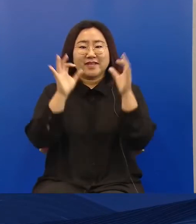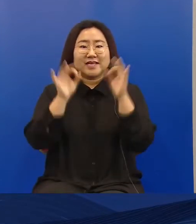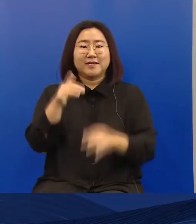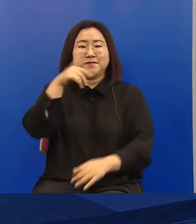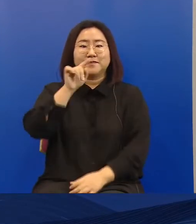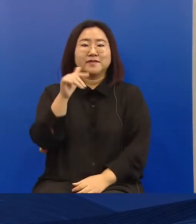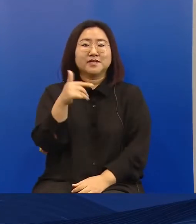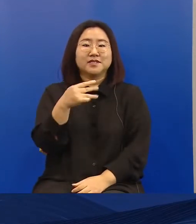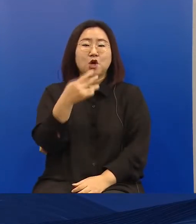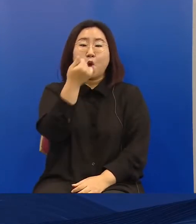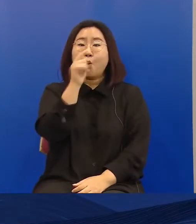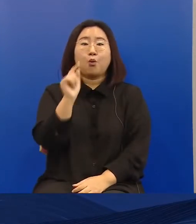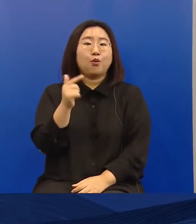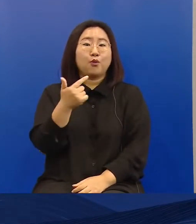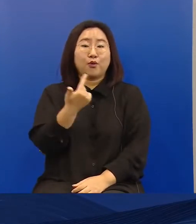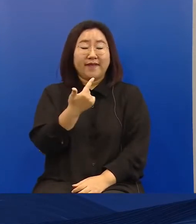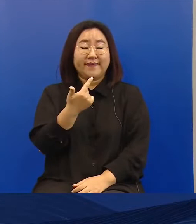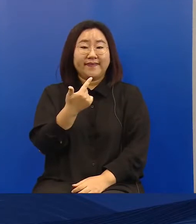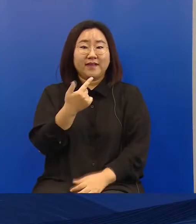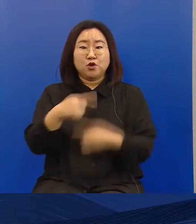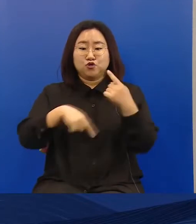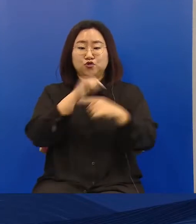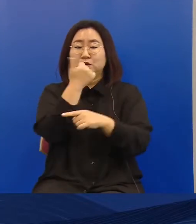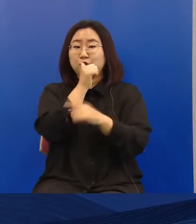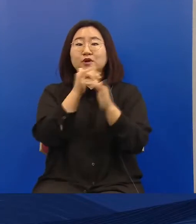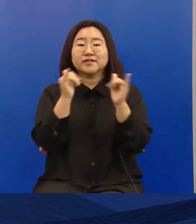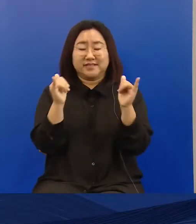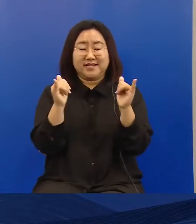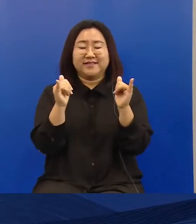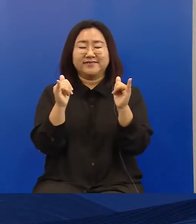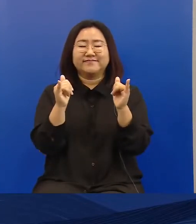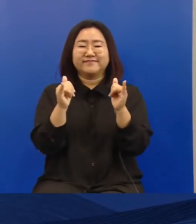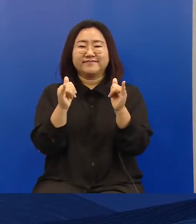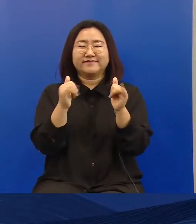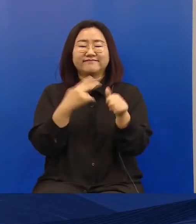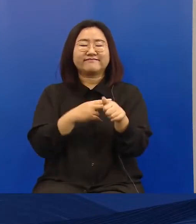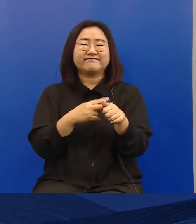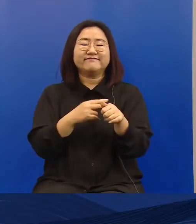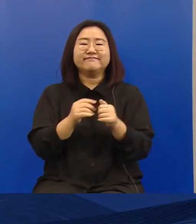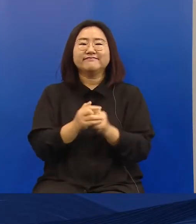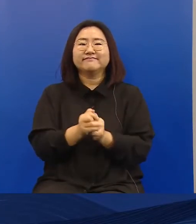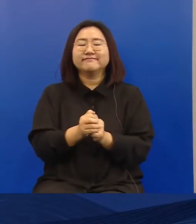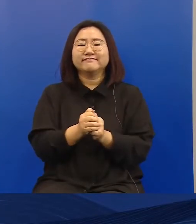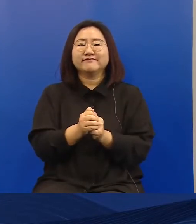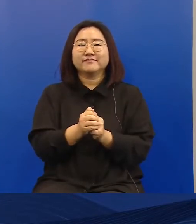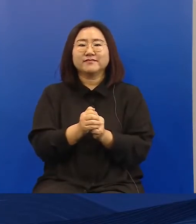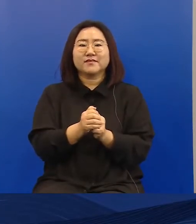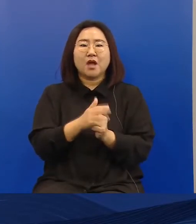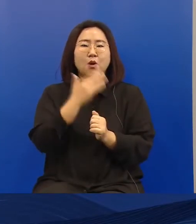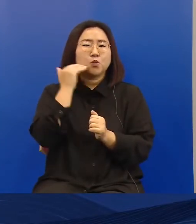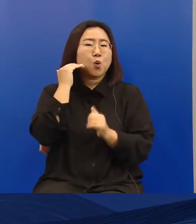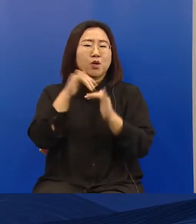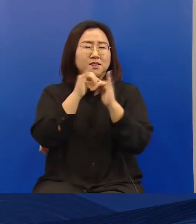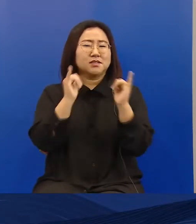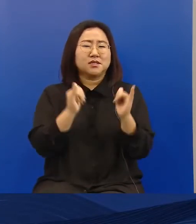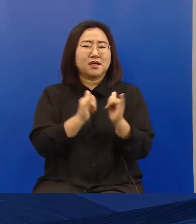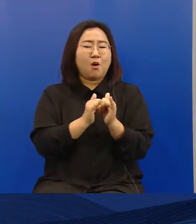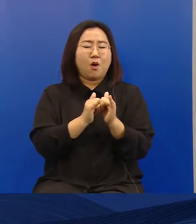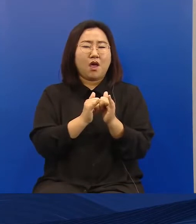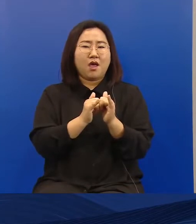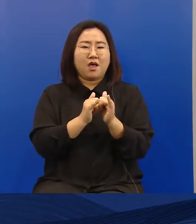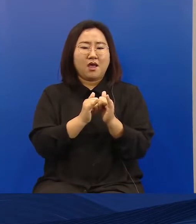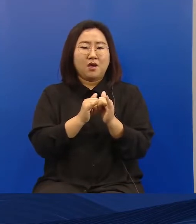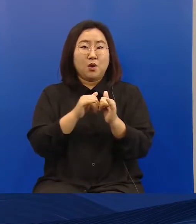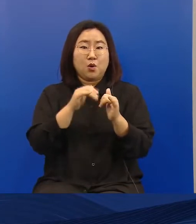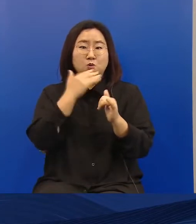He's participating on Zoom. Sign language interpreter whose name is Kim